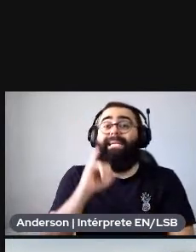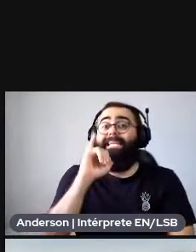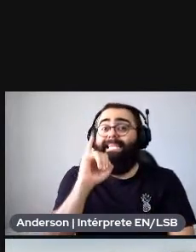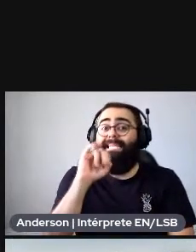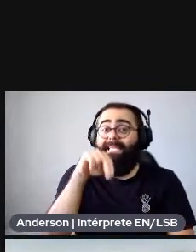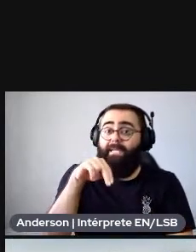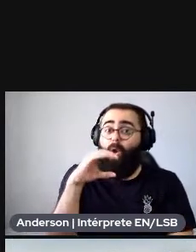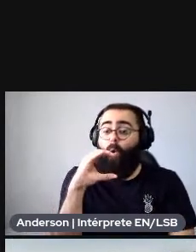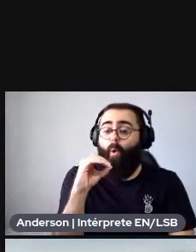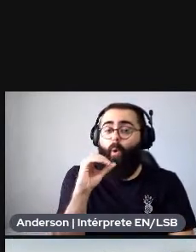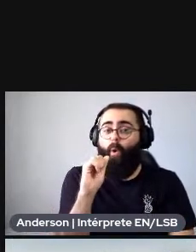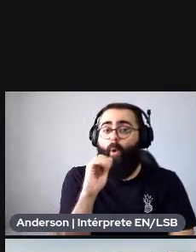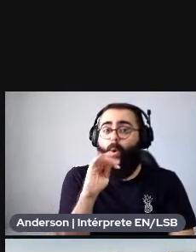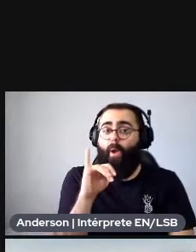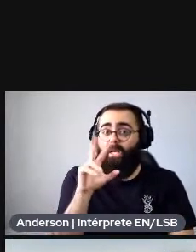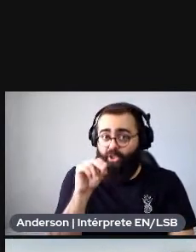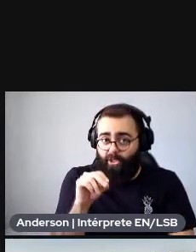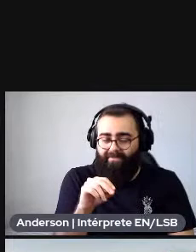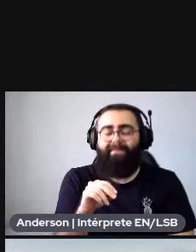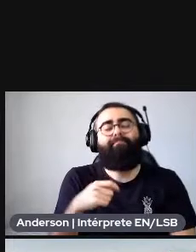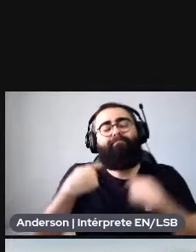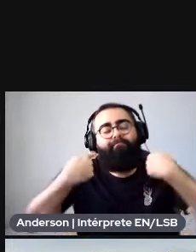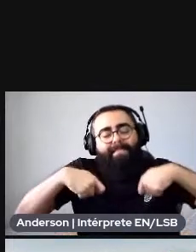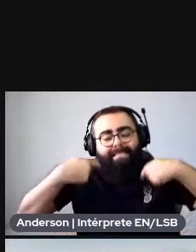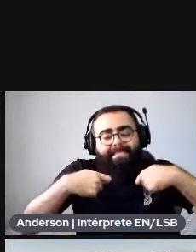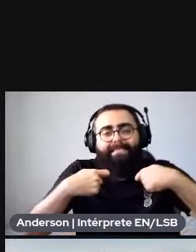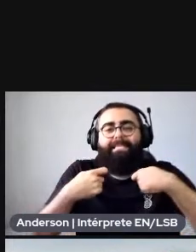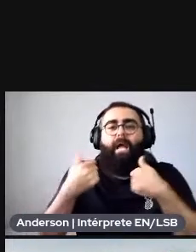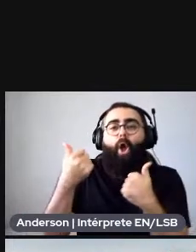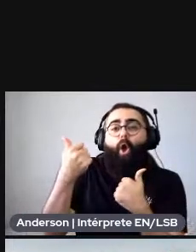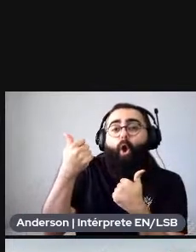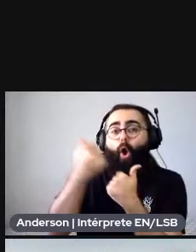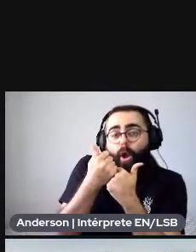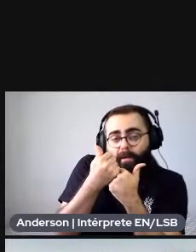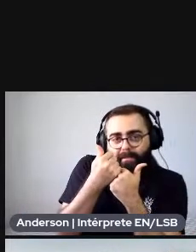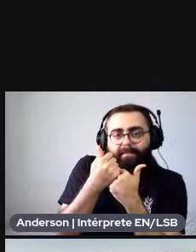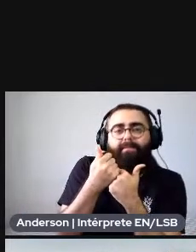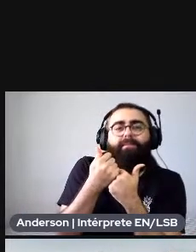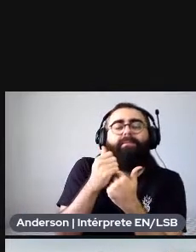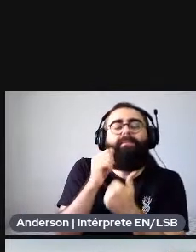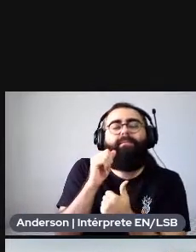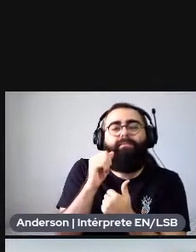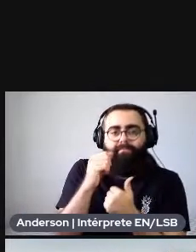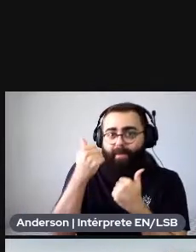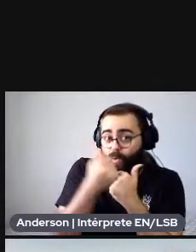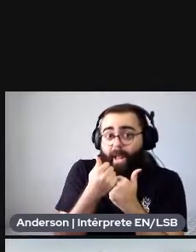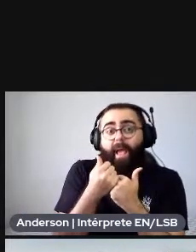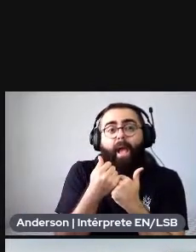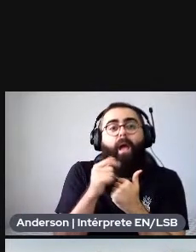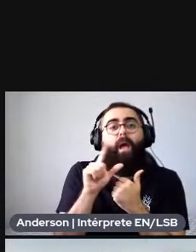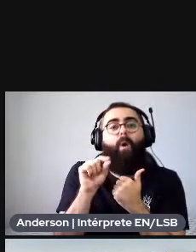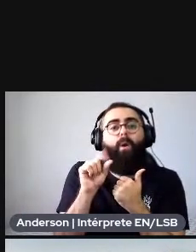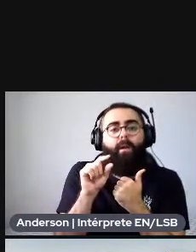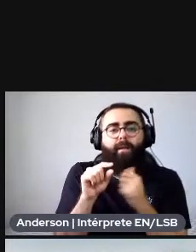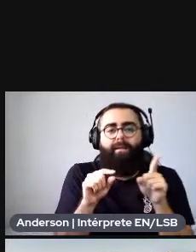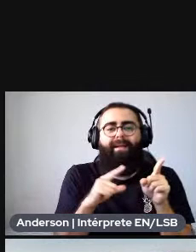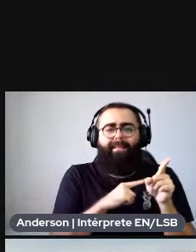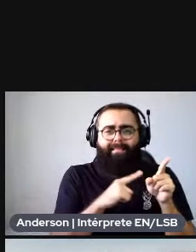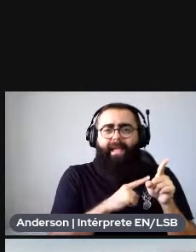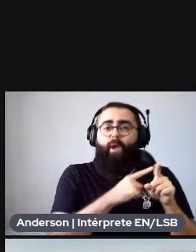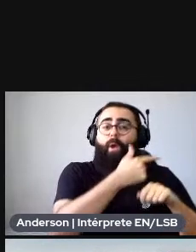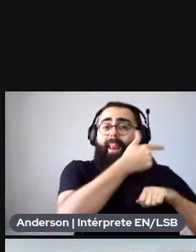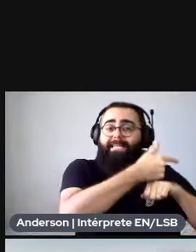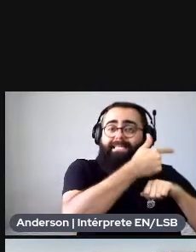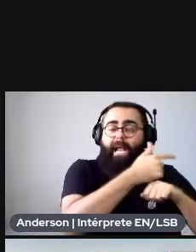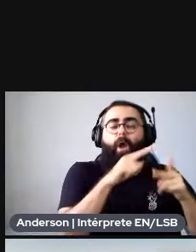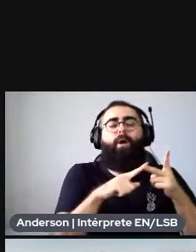the semi-auxiliary verbs from at least 6 different semantic fields. So we have the superlexicals, we have put verbs,